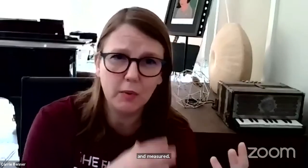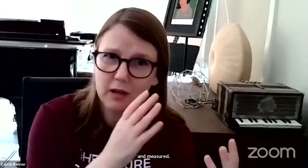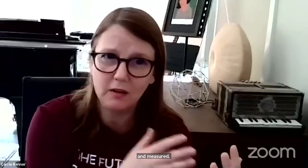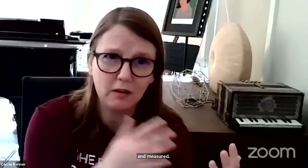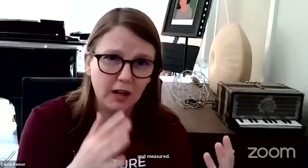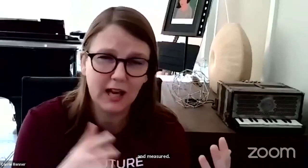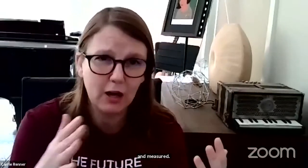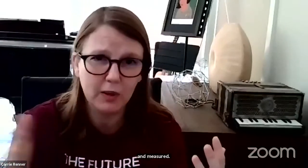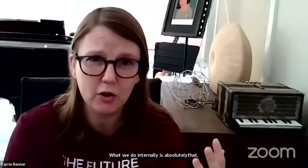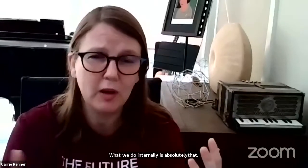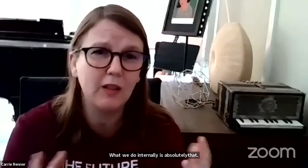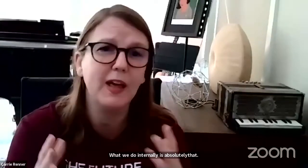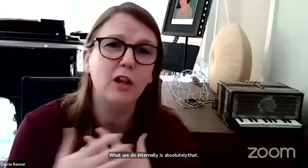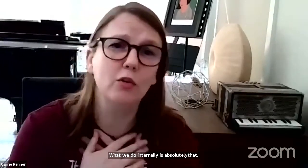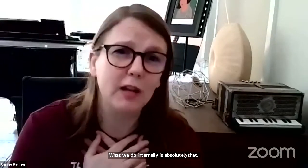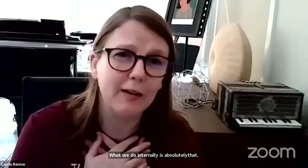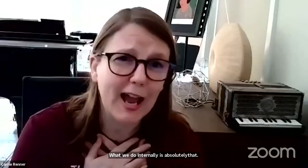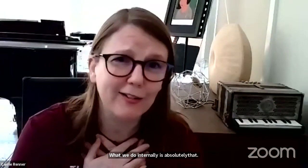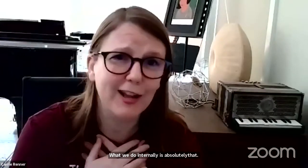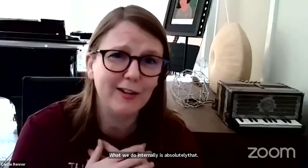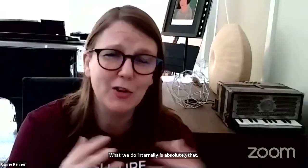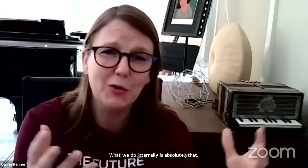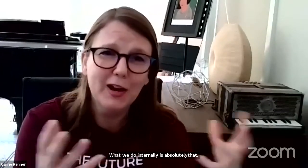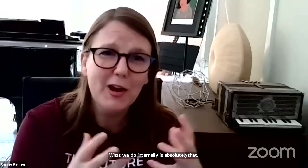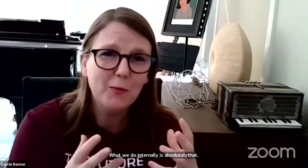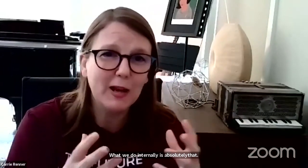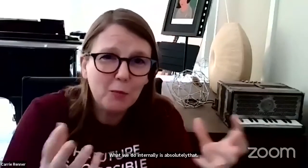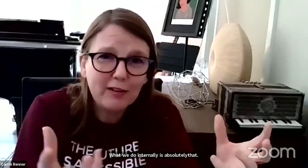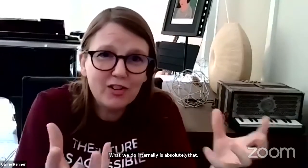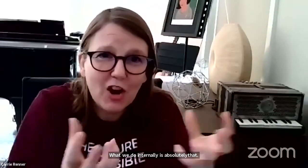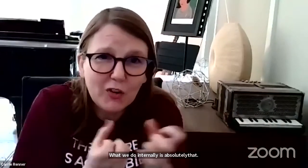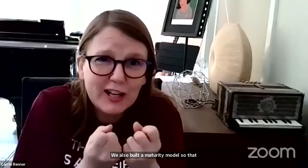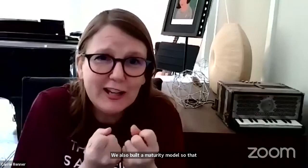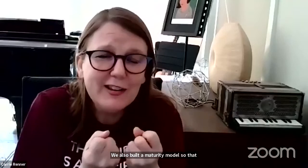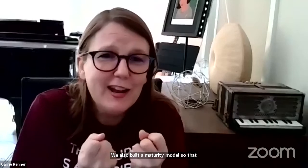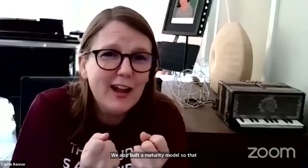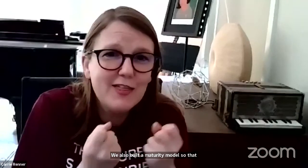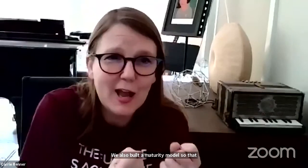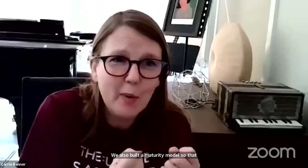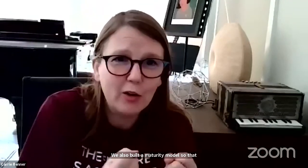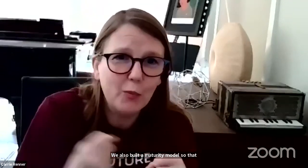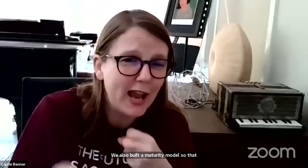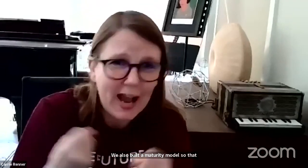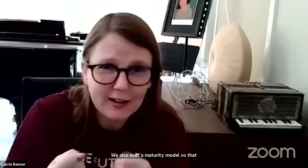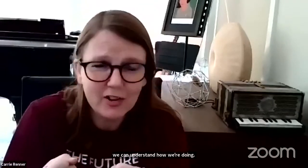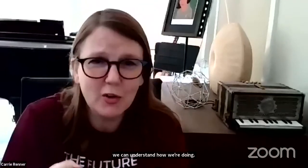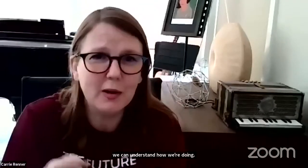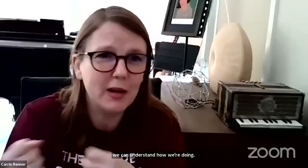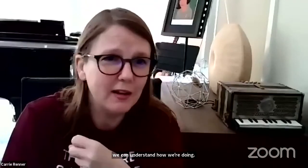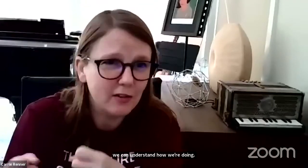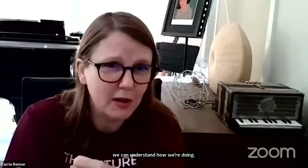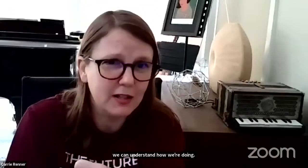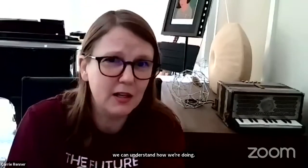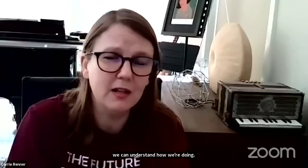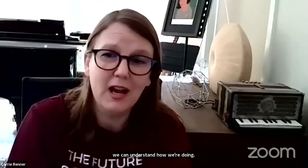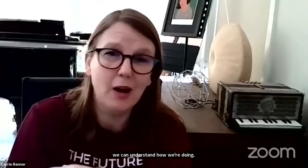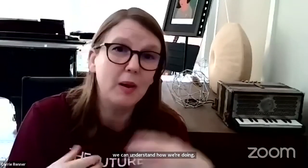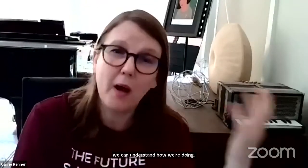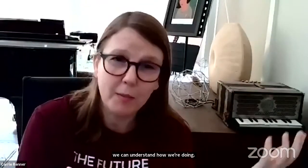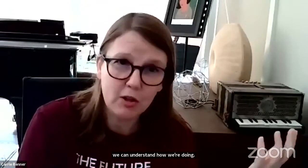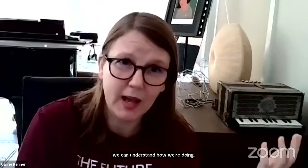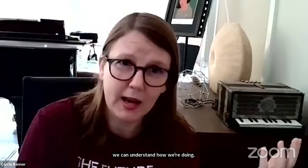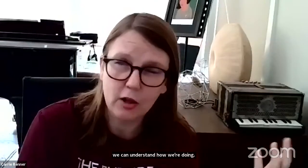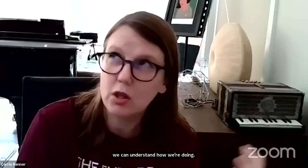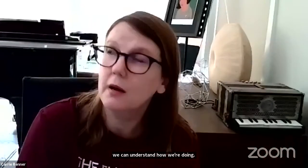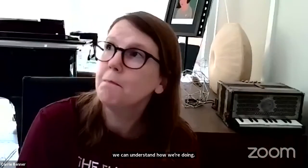model so that we can understand how we're doing. Thank you to Level Access, who we snuffed in their model, we added to it, we iterated, and